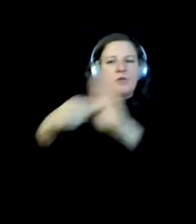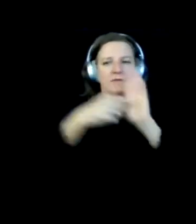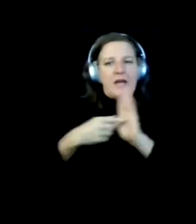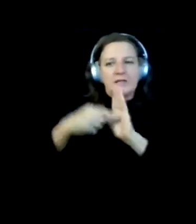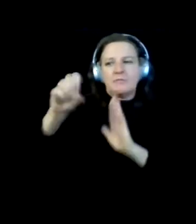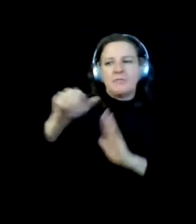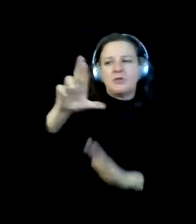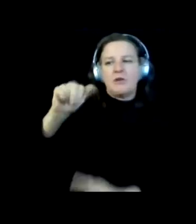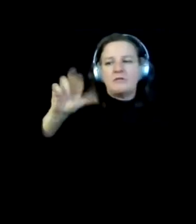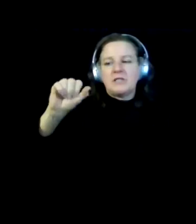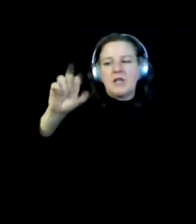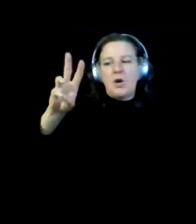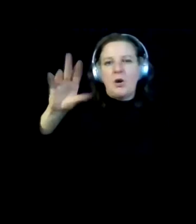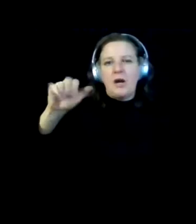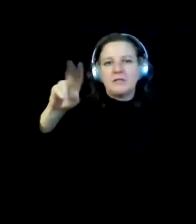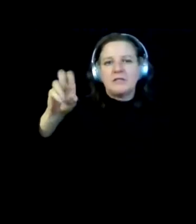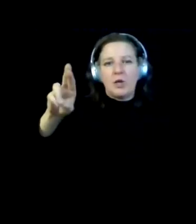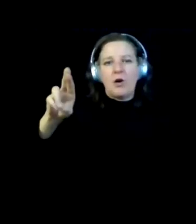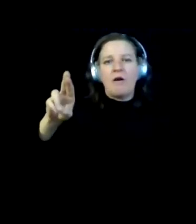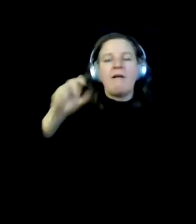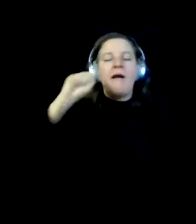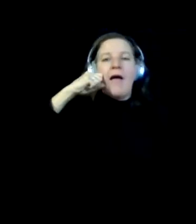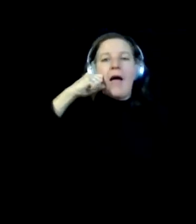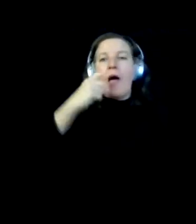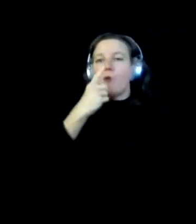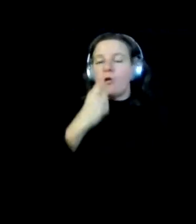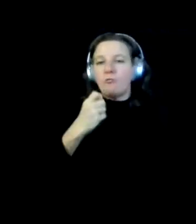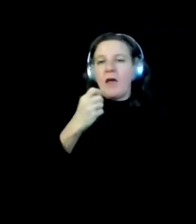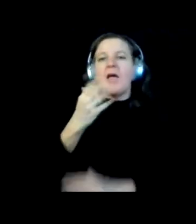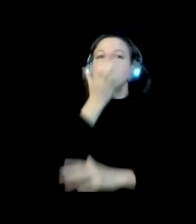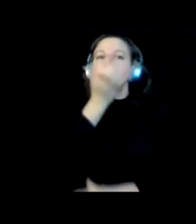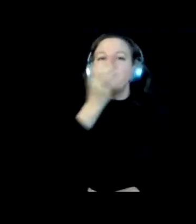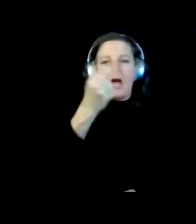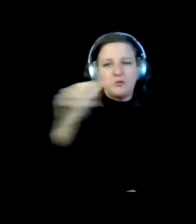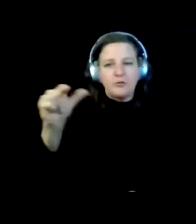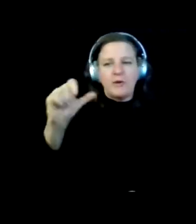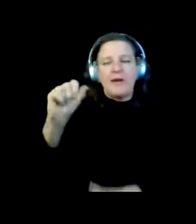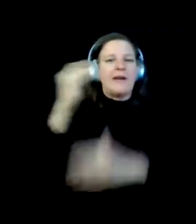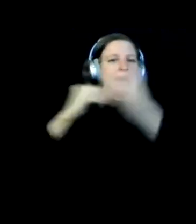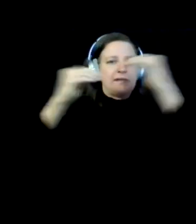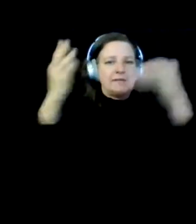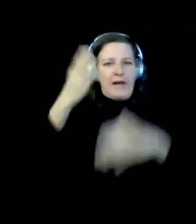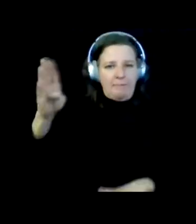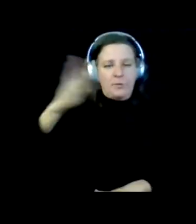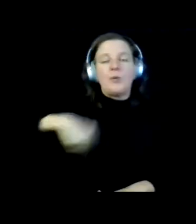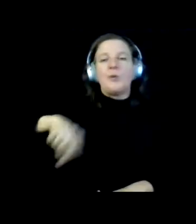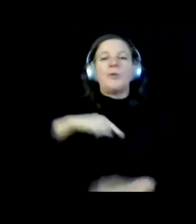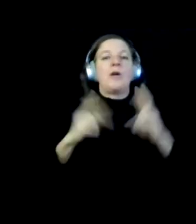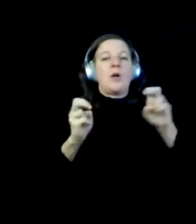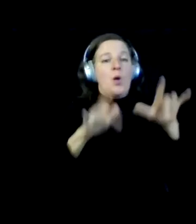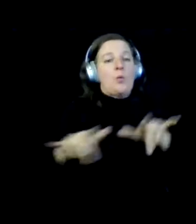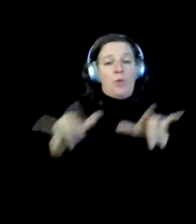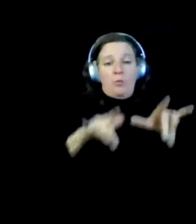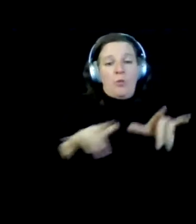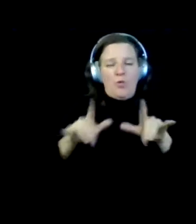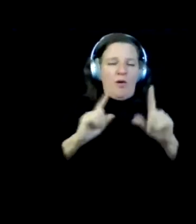Blue. We actually pre-recorded this conversation as Sara is based in New York and Jamillah is